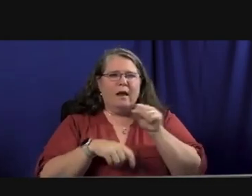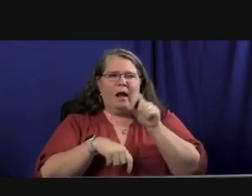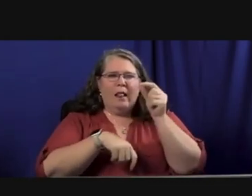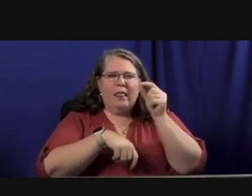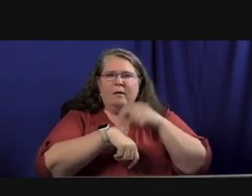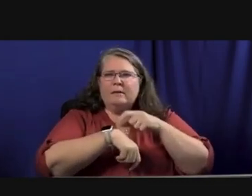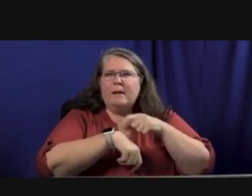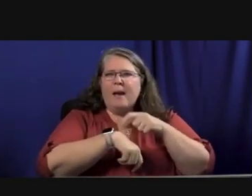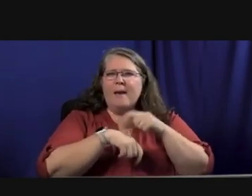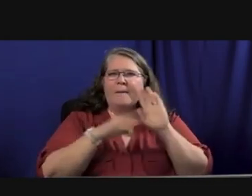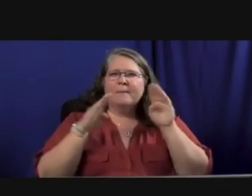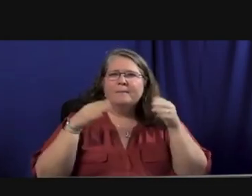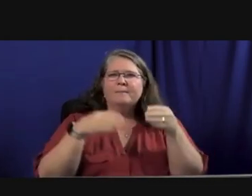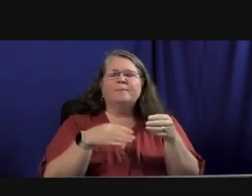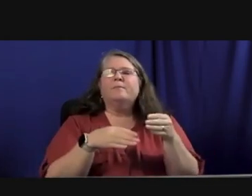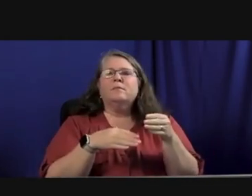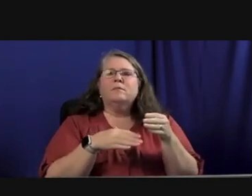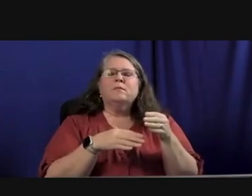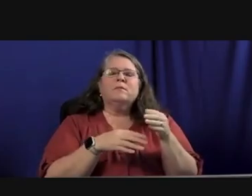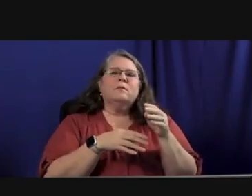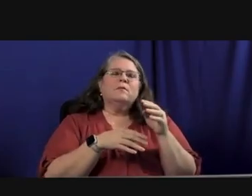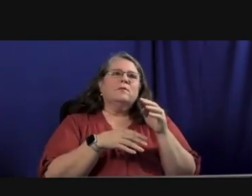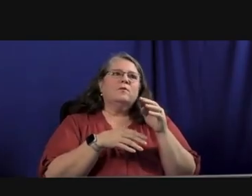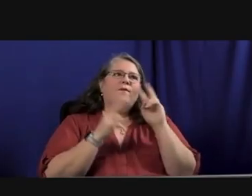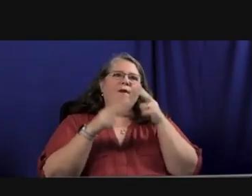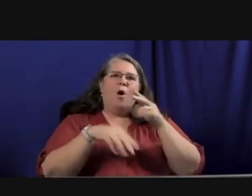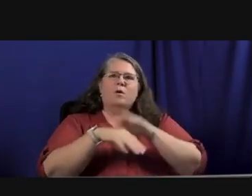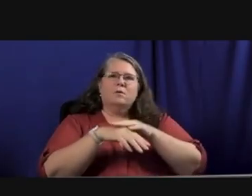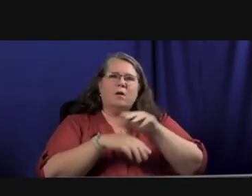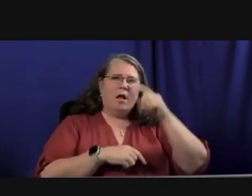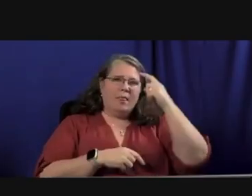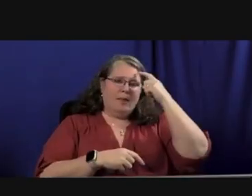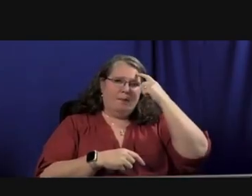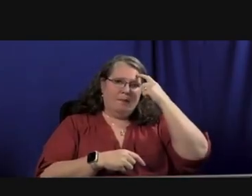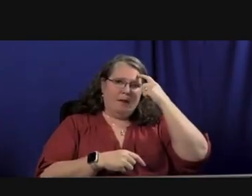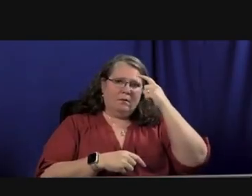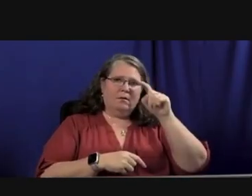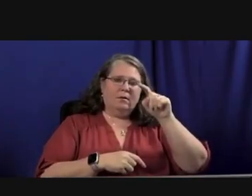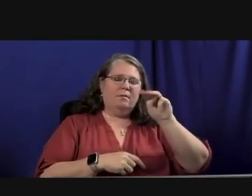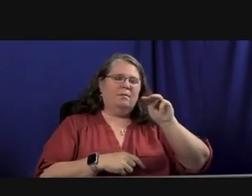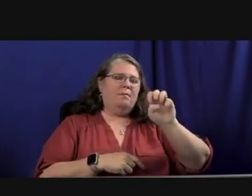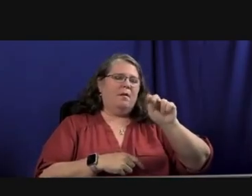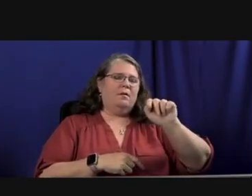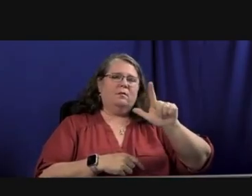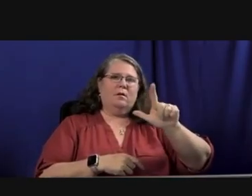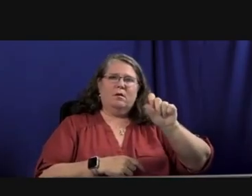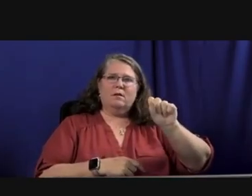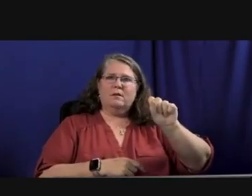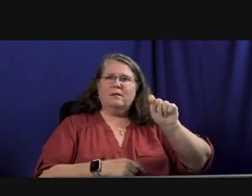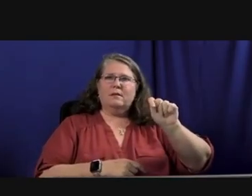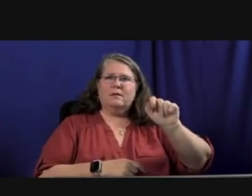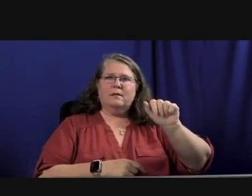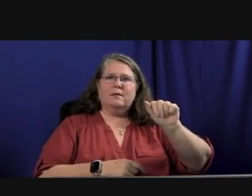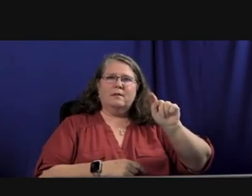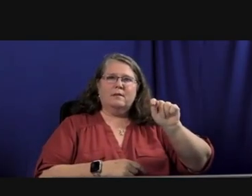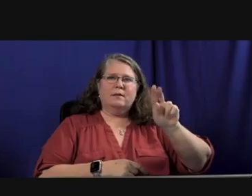So I really want to take a little bit of time to focus on